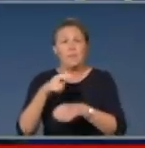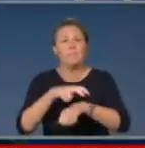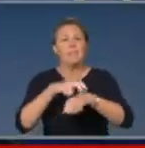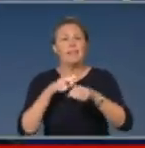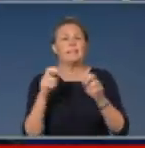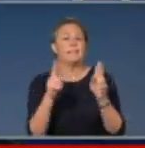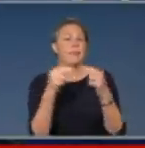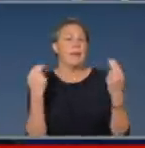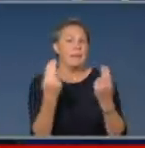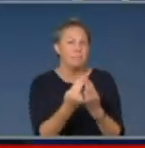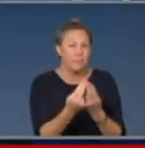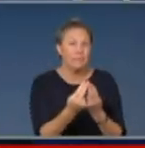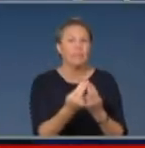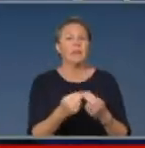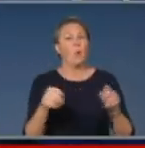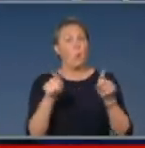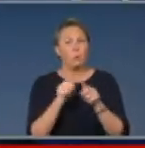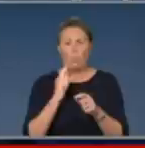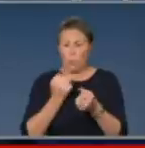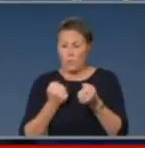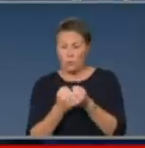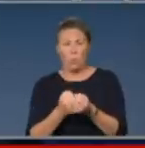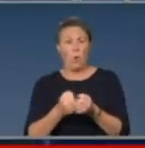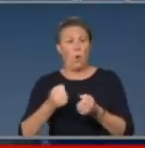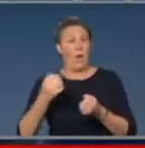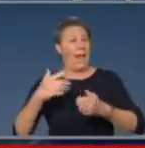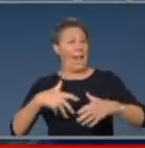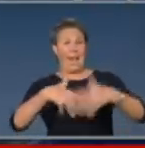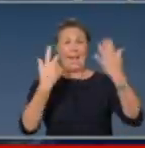serving officers who continue to go through a time of terrible grief.